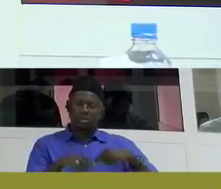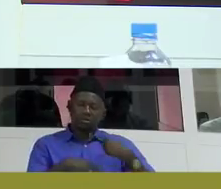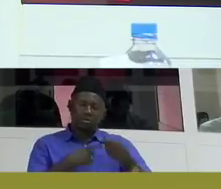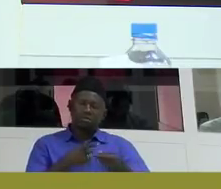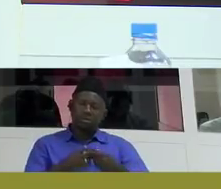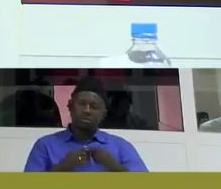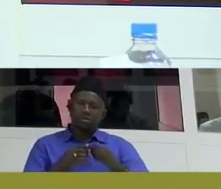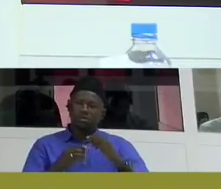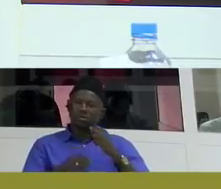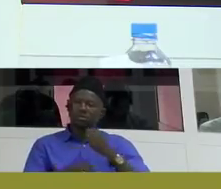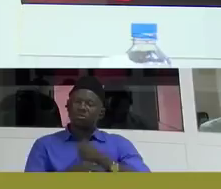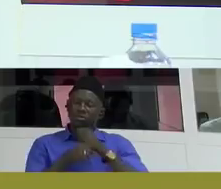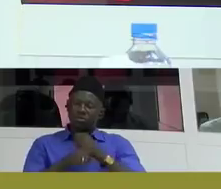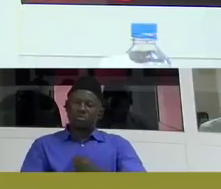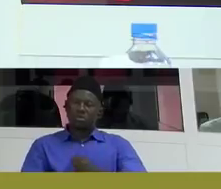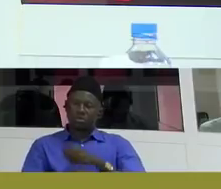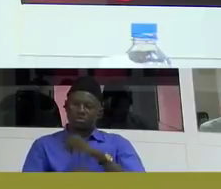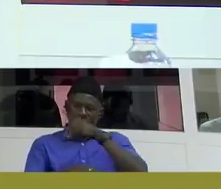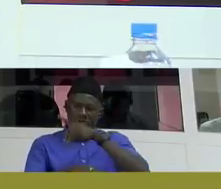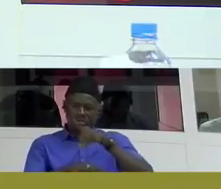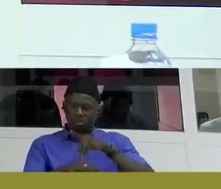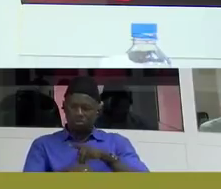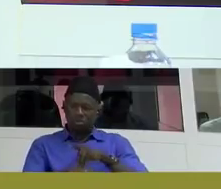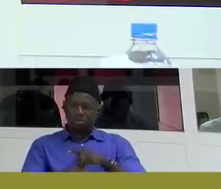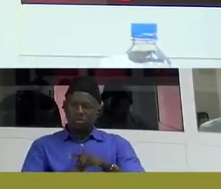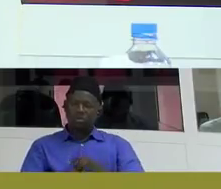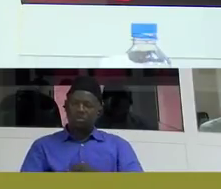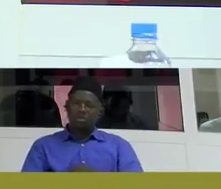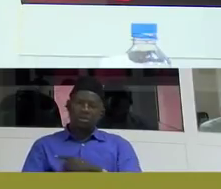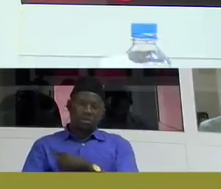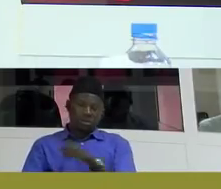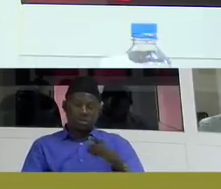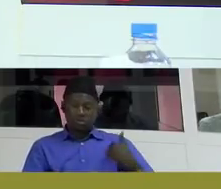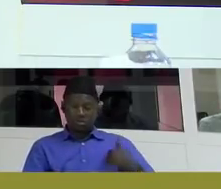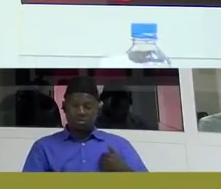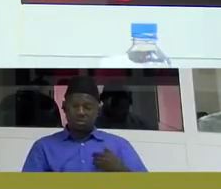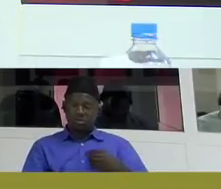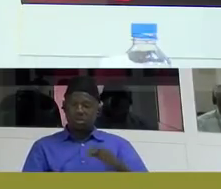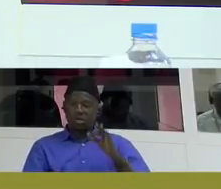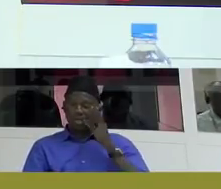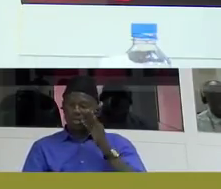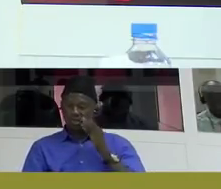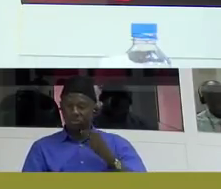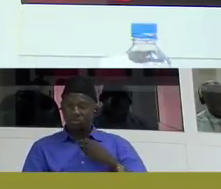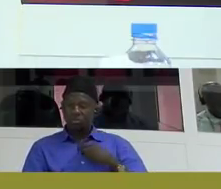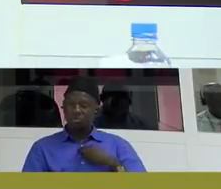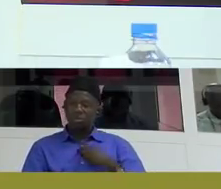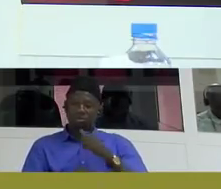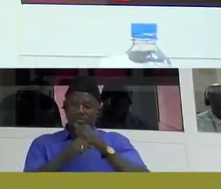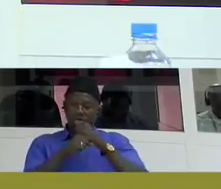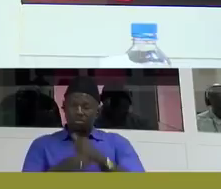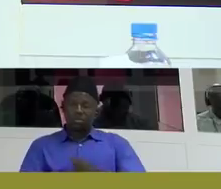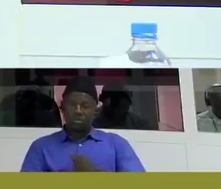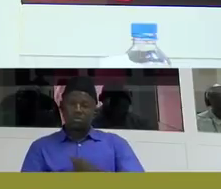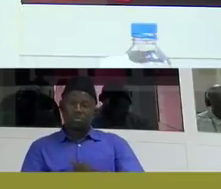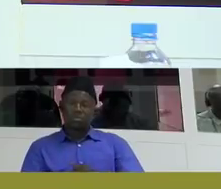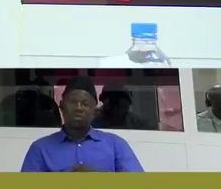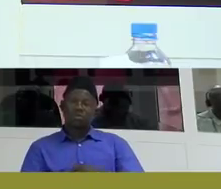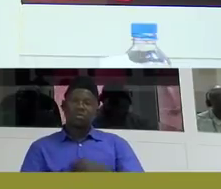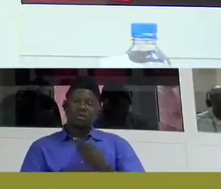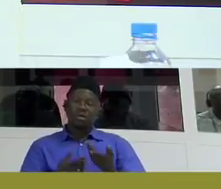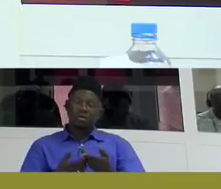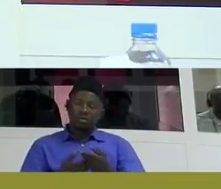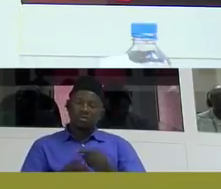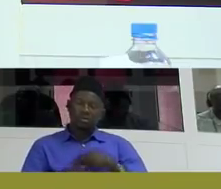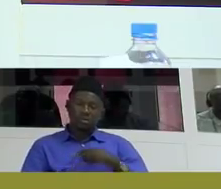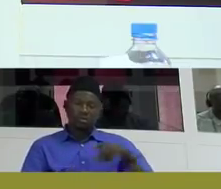They are answerable to the bishop, who is also answerable to the pope. So they give support to the bishop